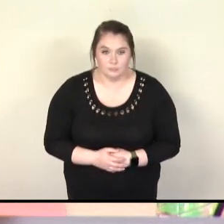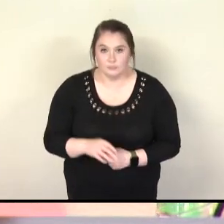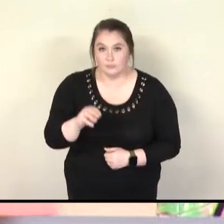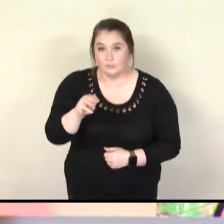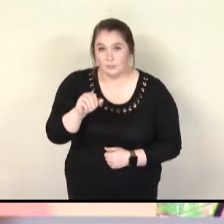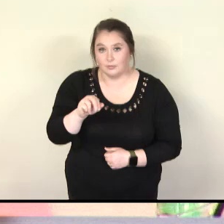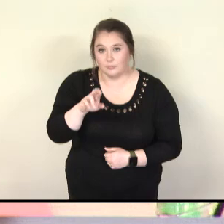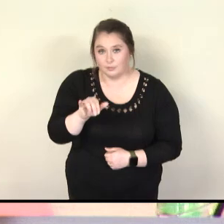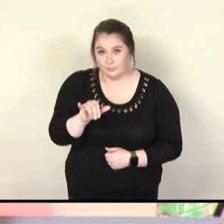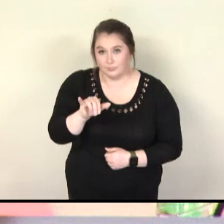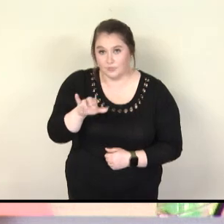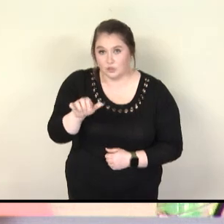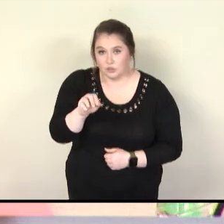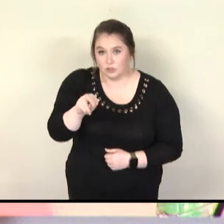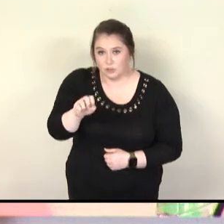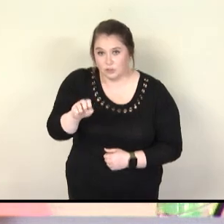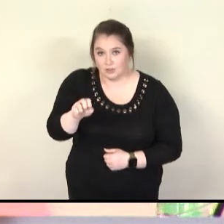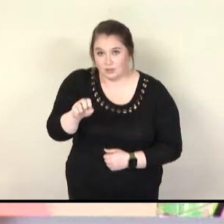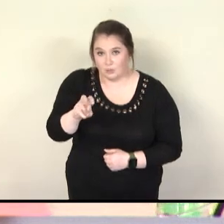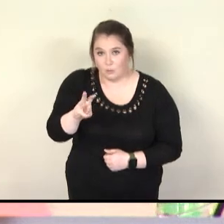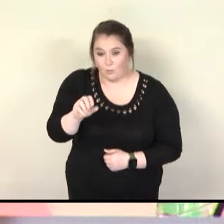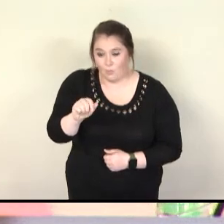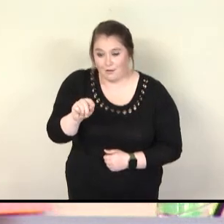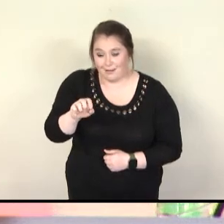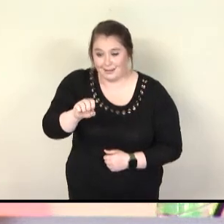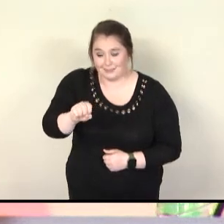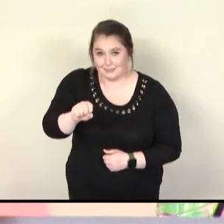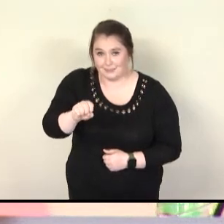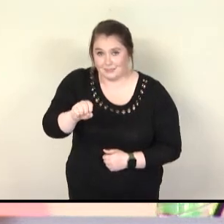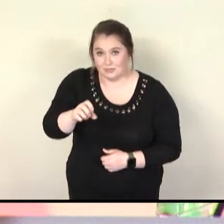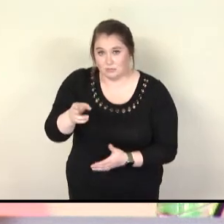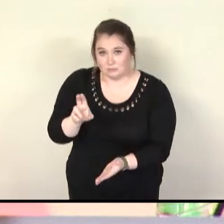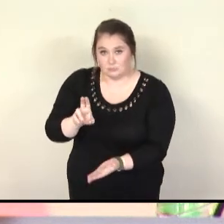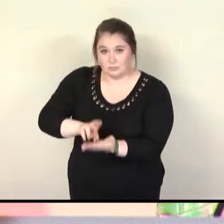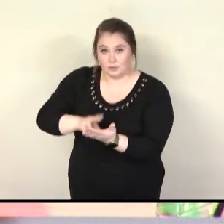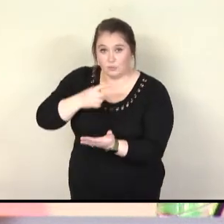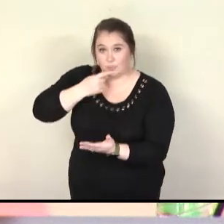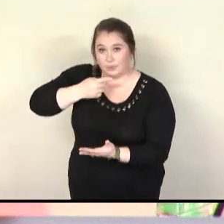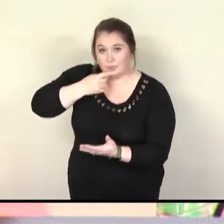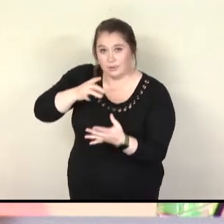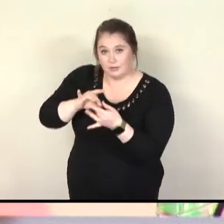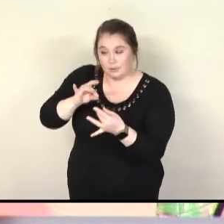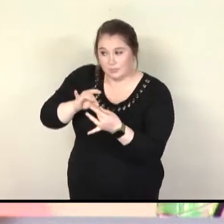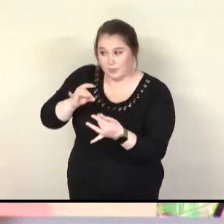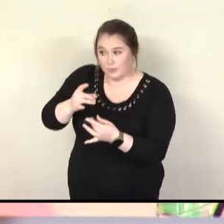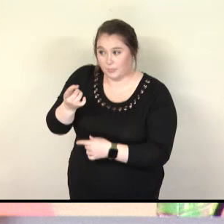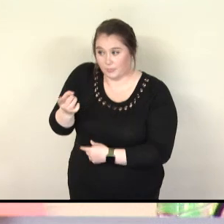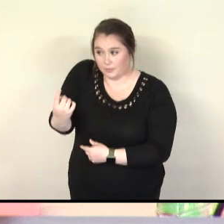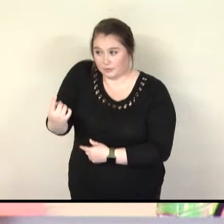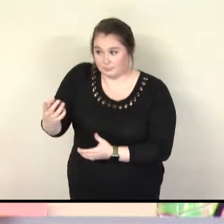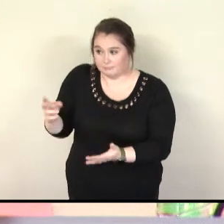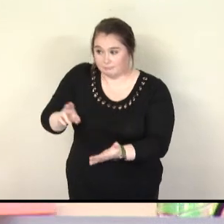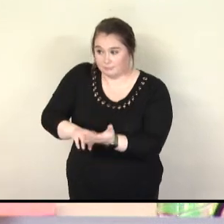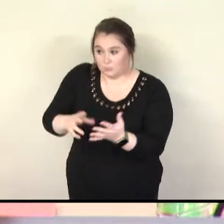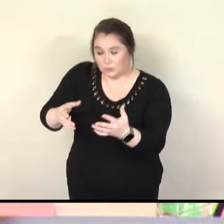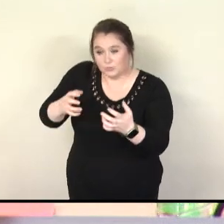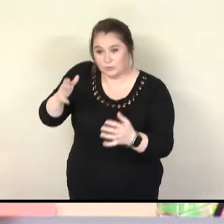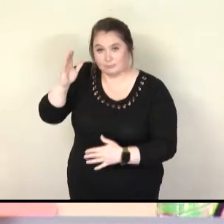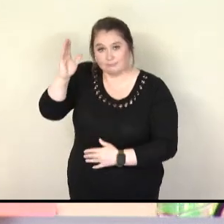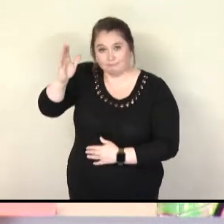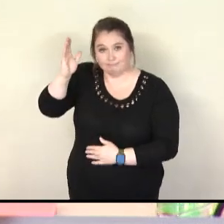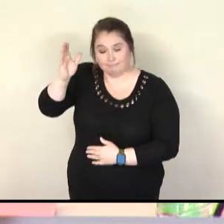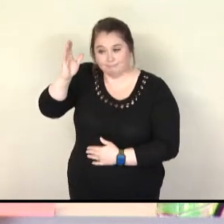Mary Jane Waits who signed up to speak for public comment. We have one person signed up to speak on one of